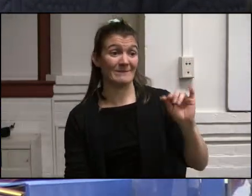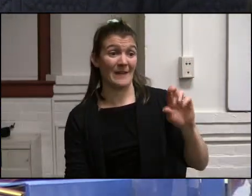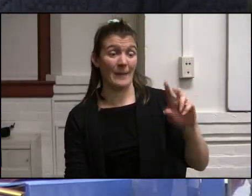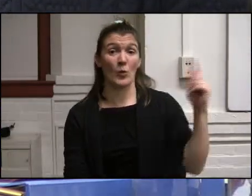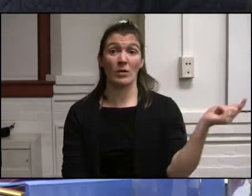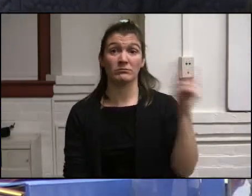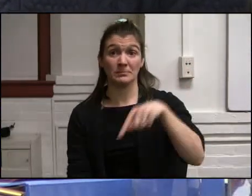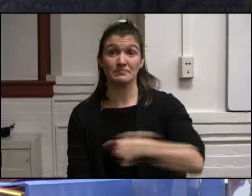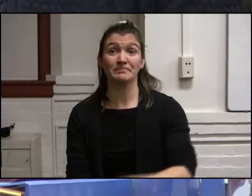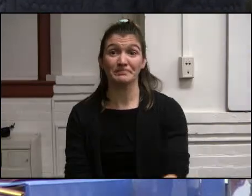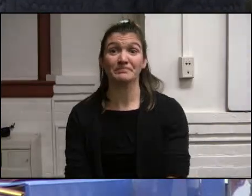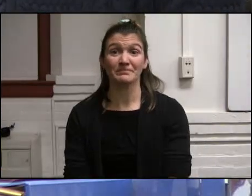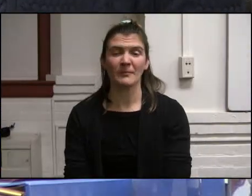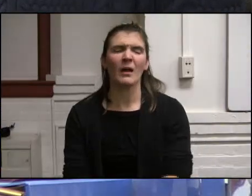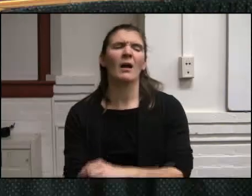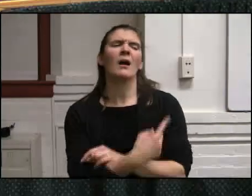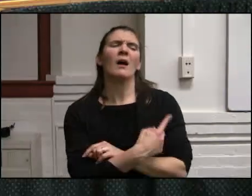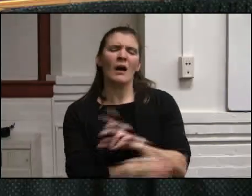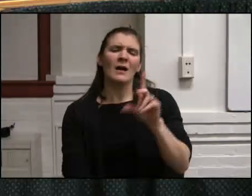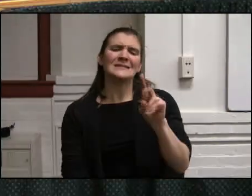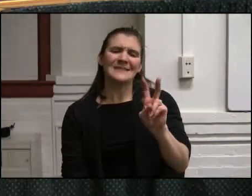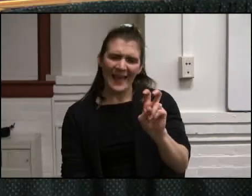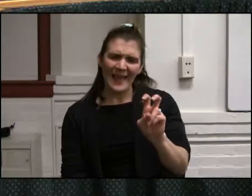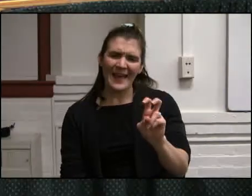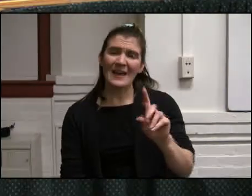that experience here. And the state also